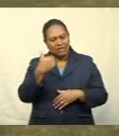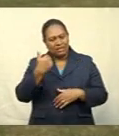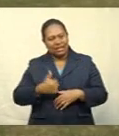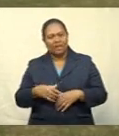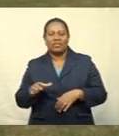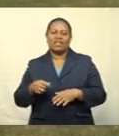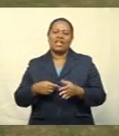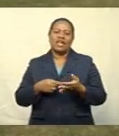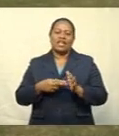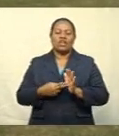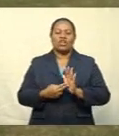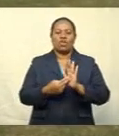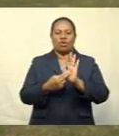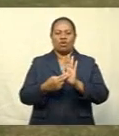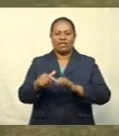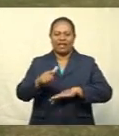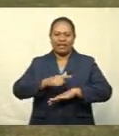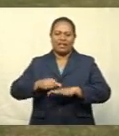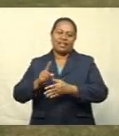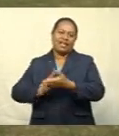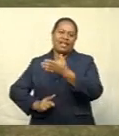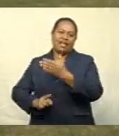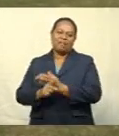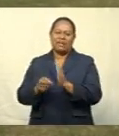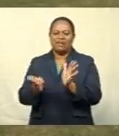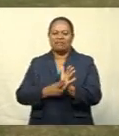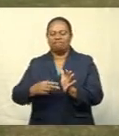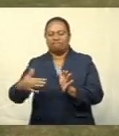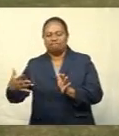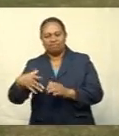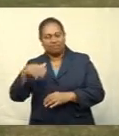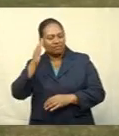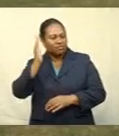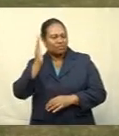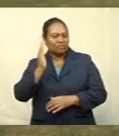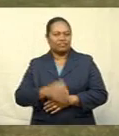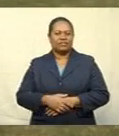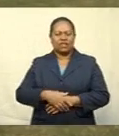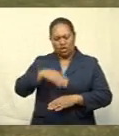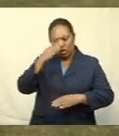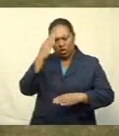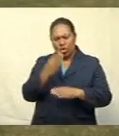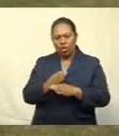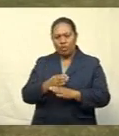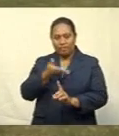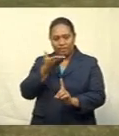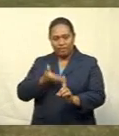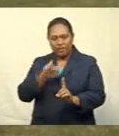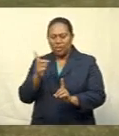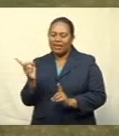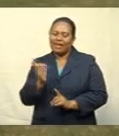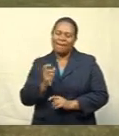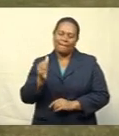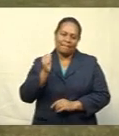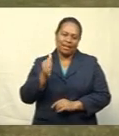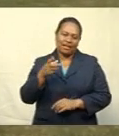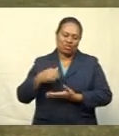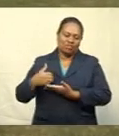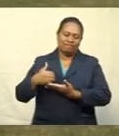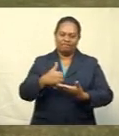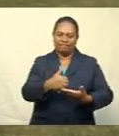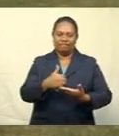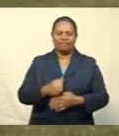this week's Skipper Cup clash at Nakelo District School. The Taveuni Brigade is hoping Kuruvoli makes a return soon to help guide the